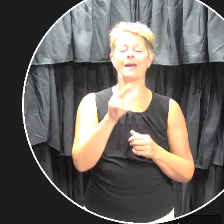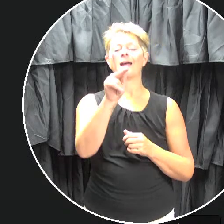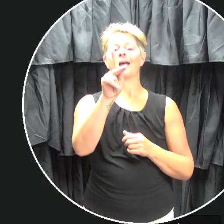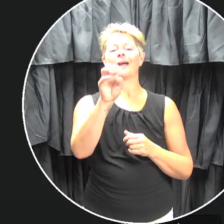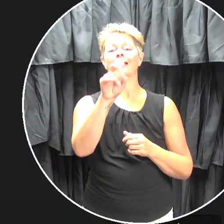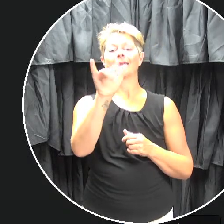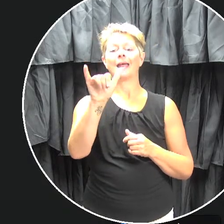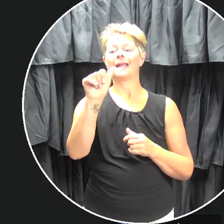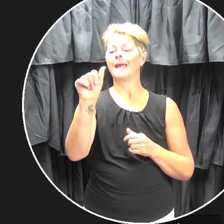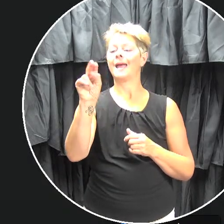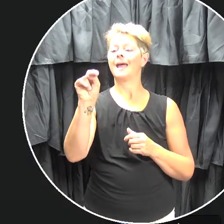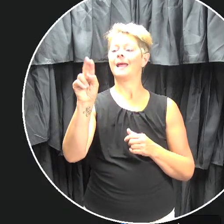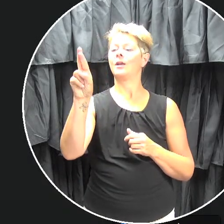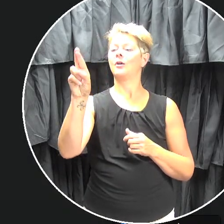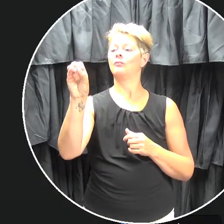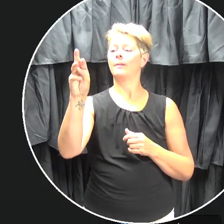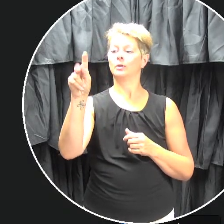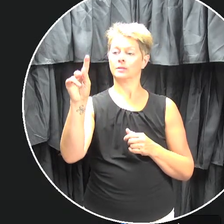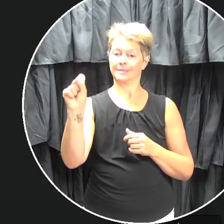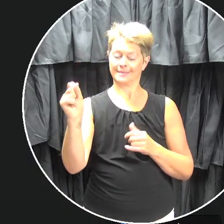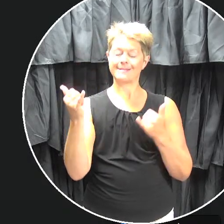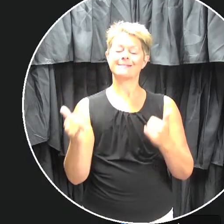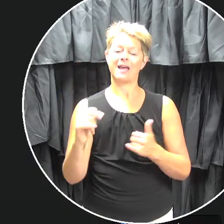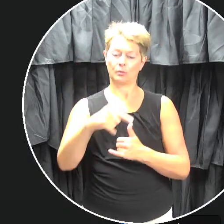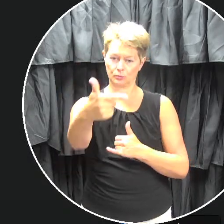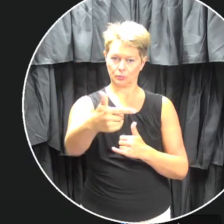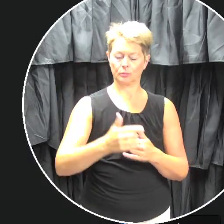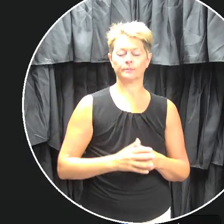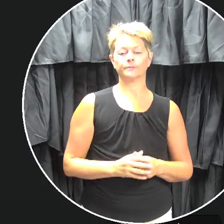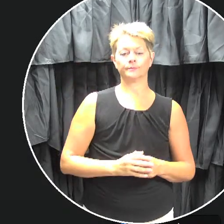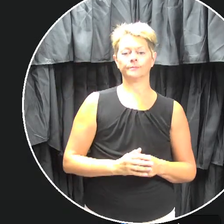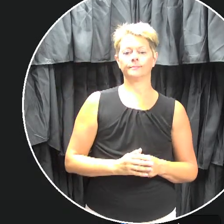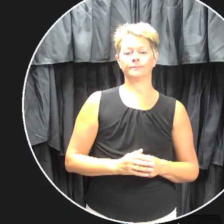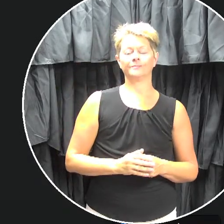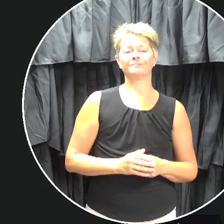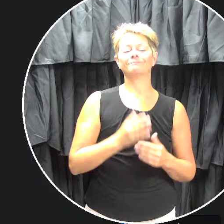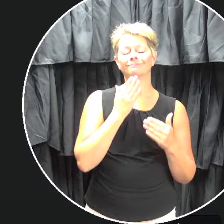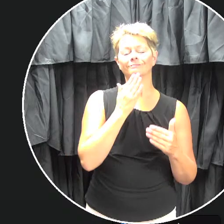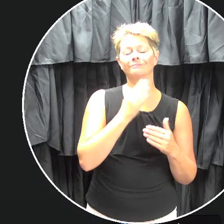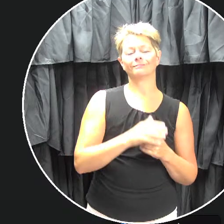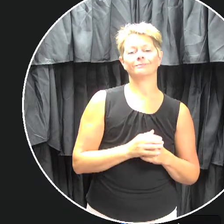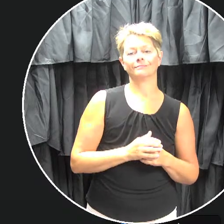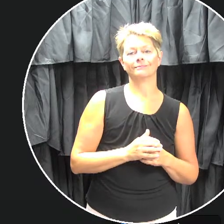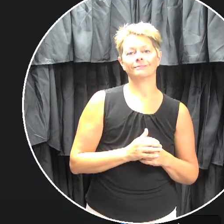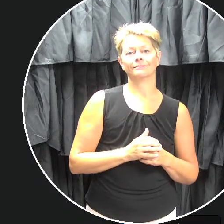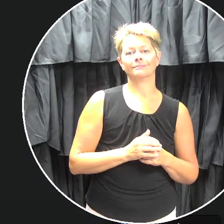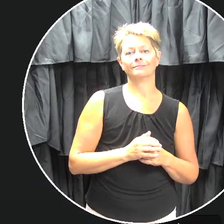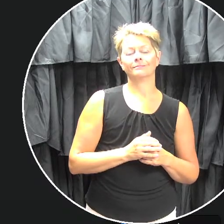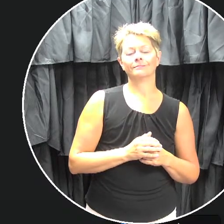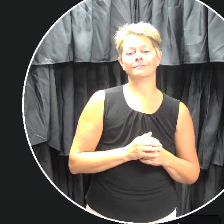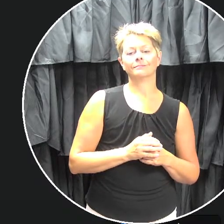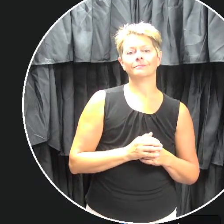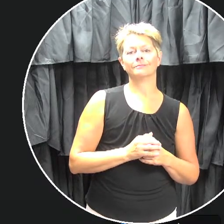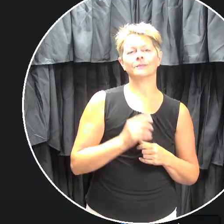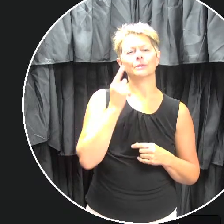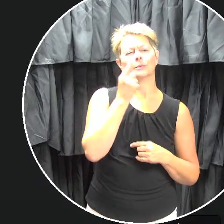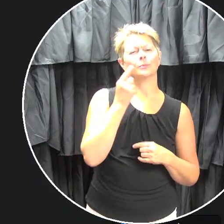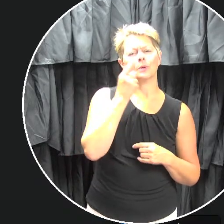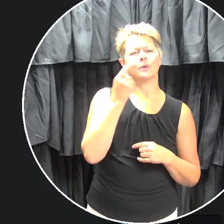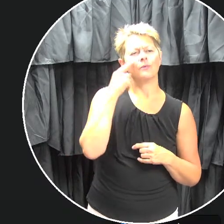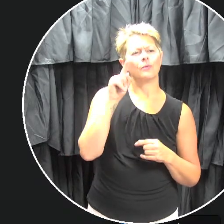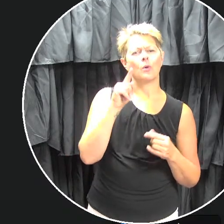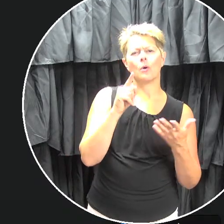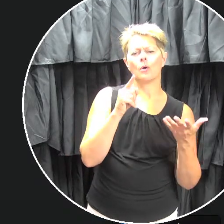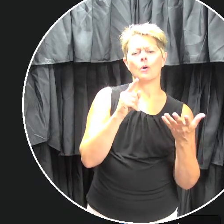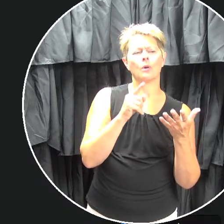Kellyanne Roberts with NTV. Kellyanne, your mic is unmuted. Thank you. Wondering what's going to be done for paid leave for employers that have to